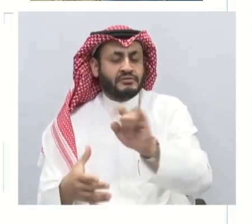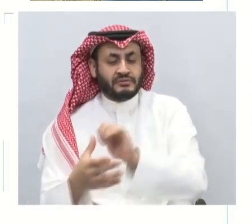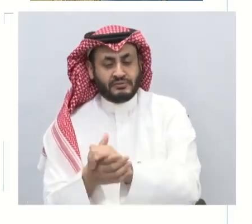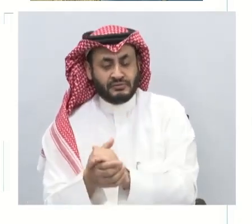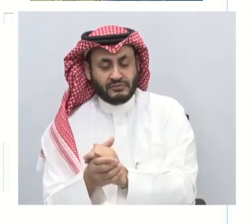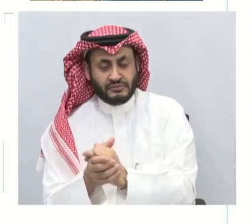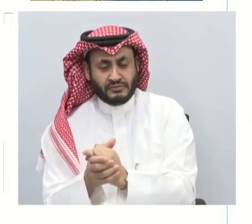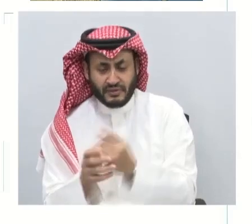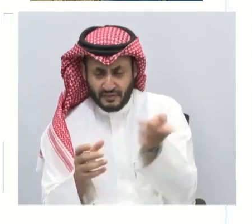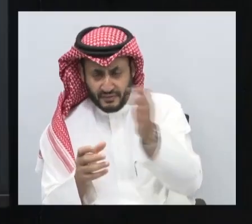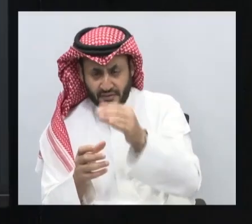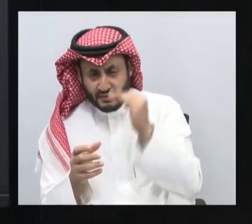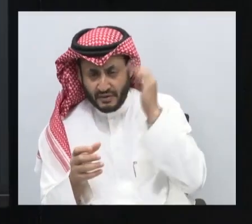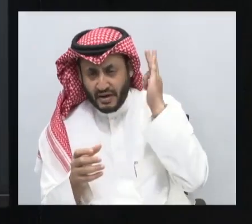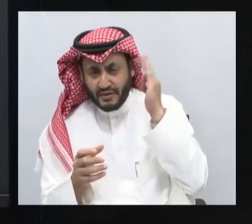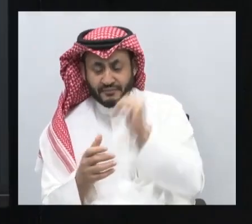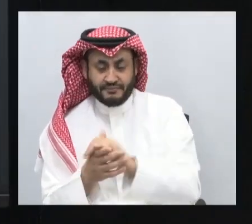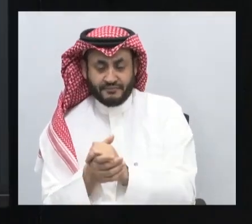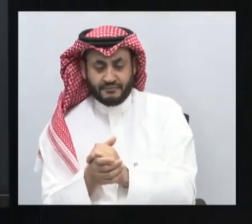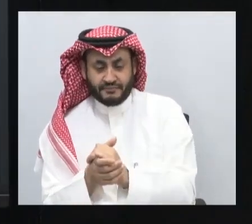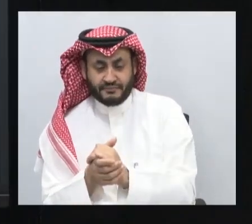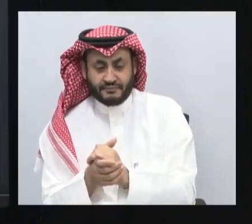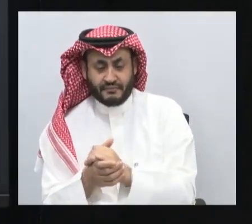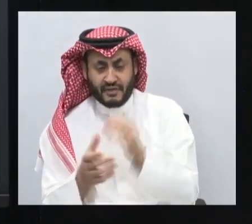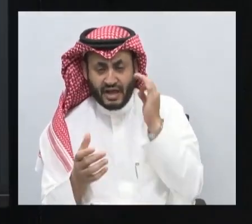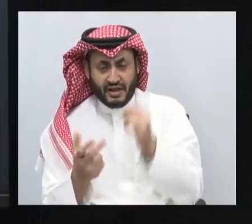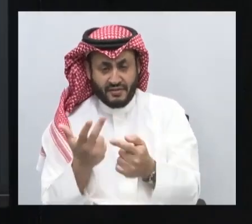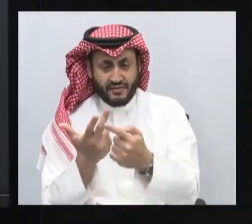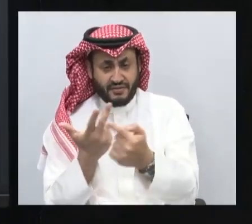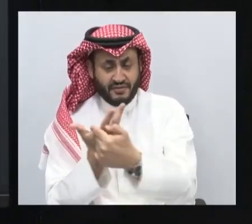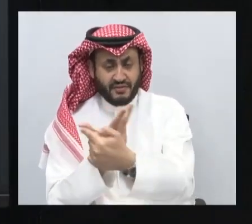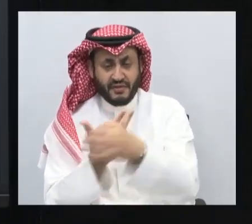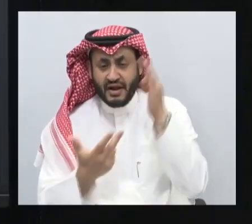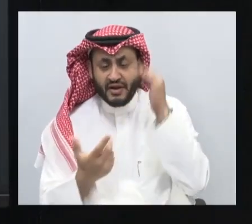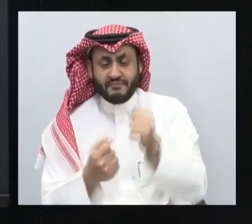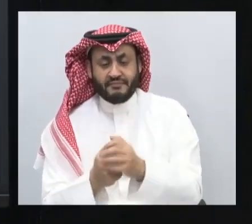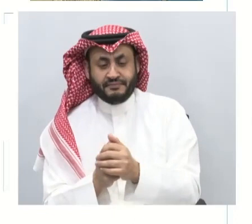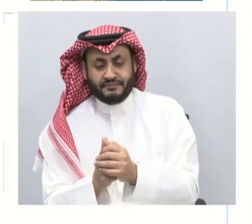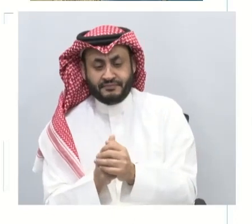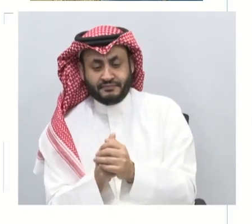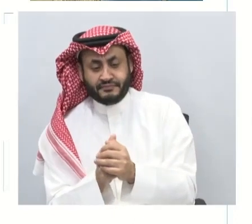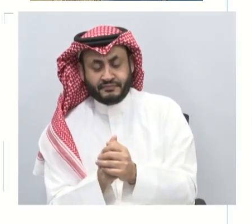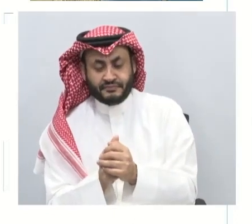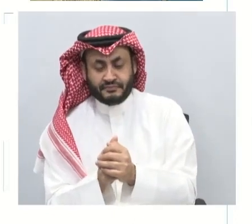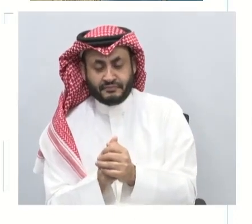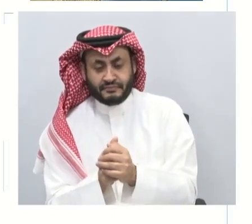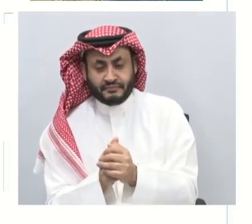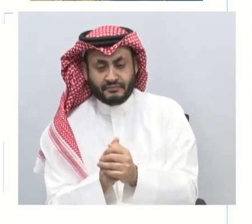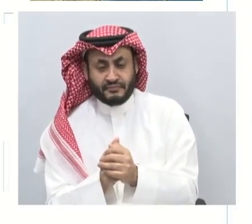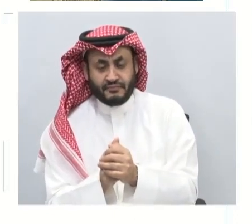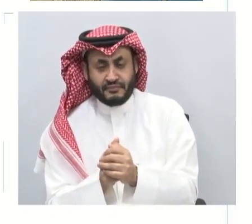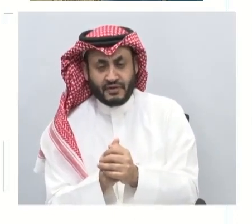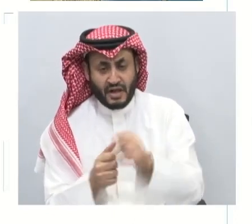that. You can find the answer through the three clips that we are going to listen in the next slides. Also, does the weather